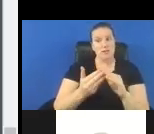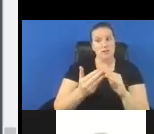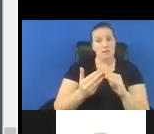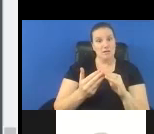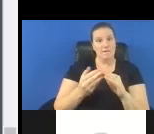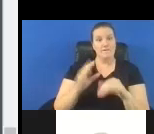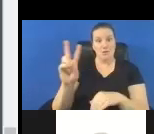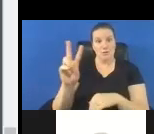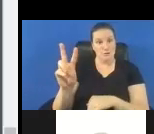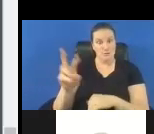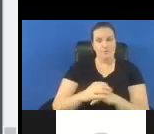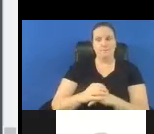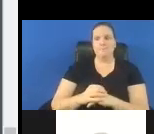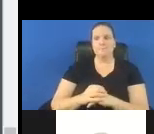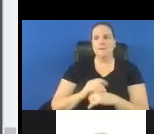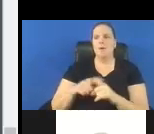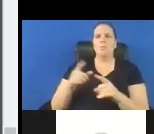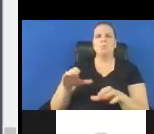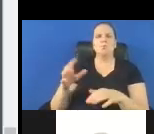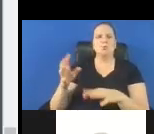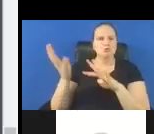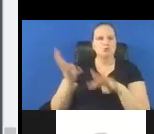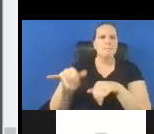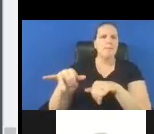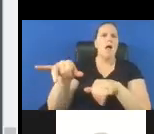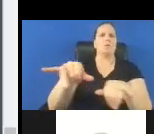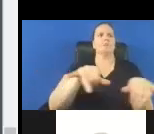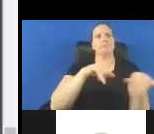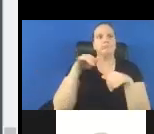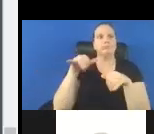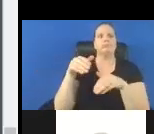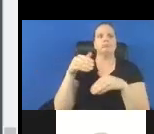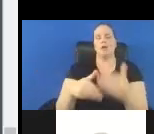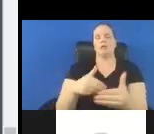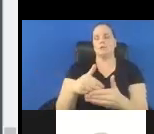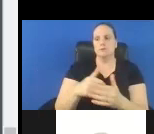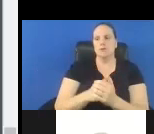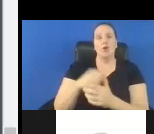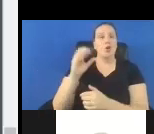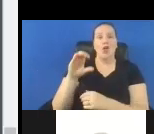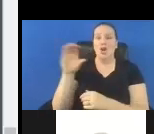but we do like the streamlined process. As it is, Clark County